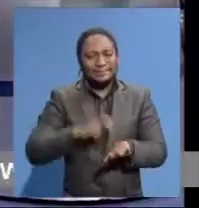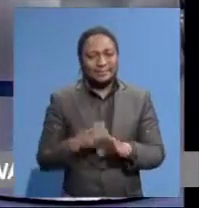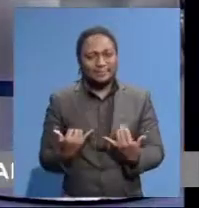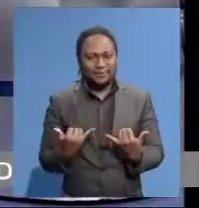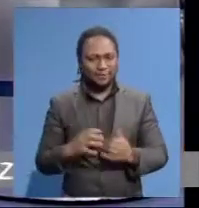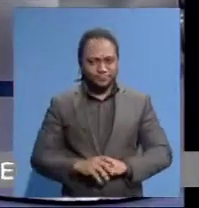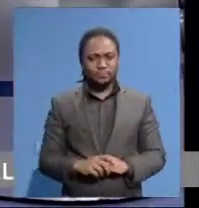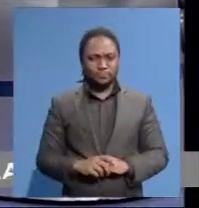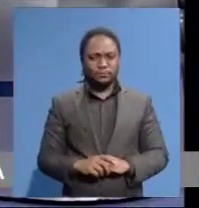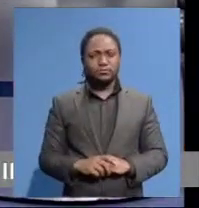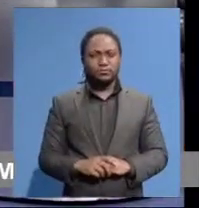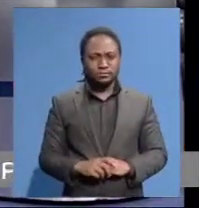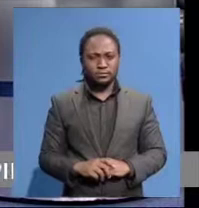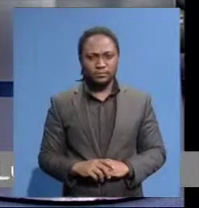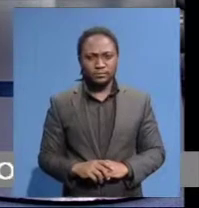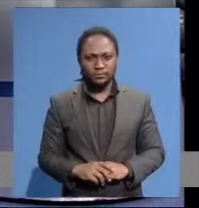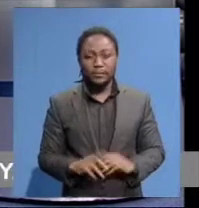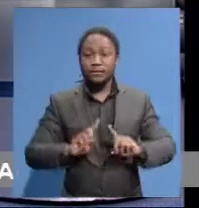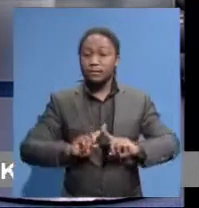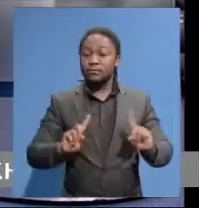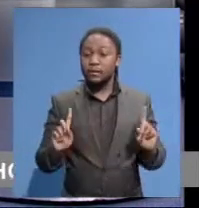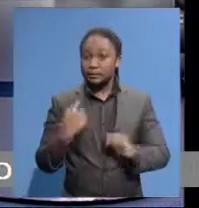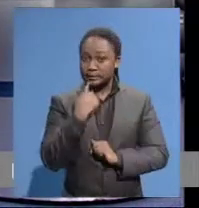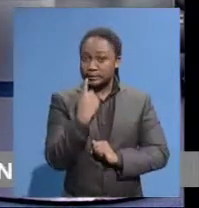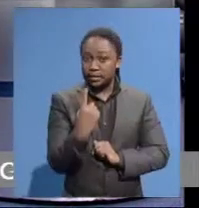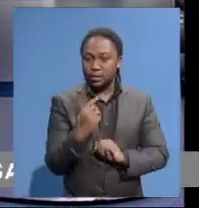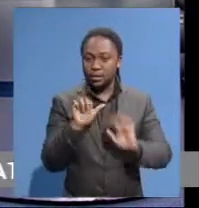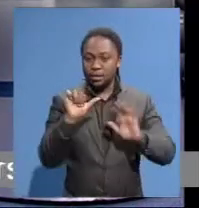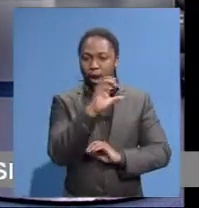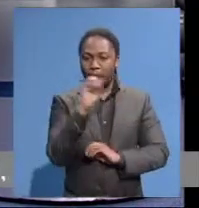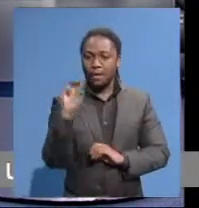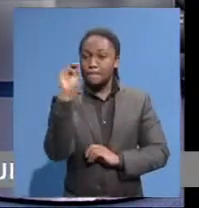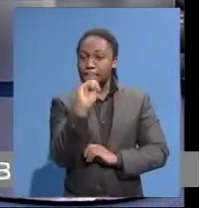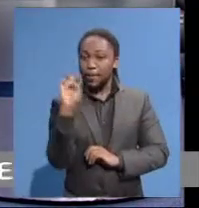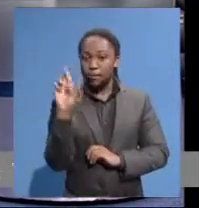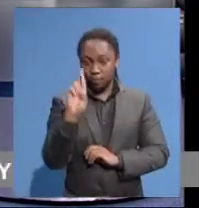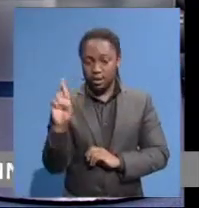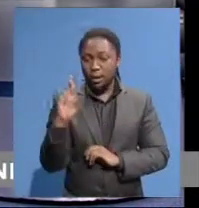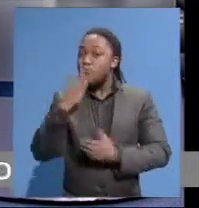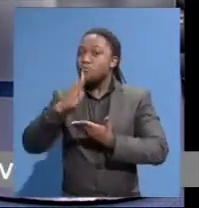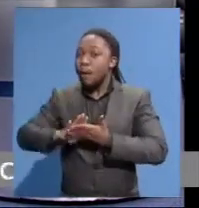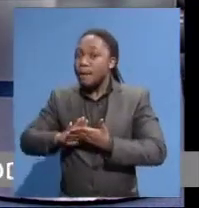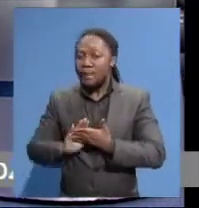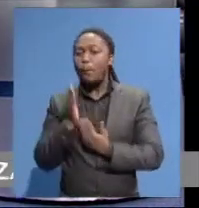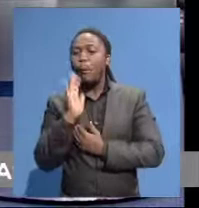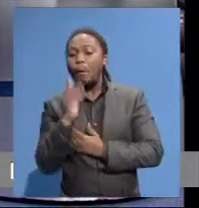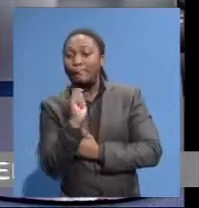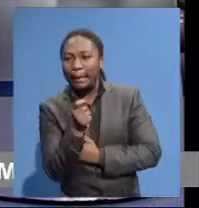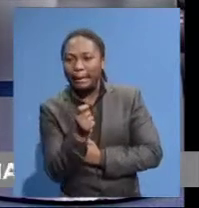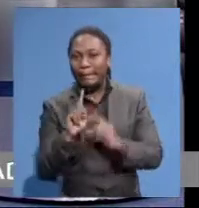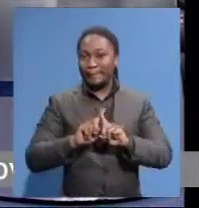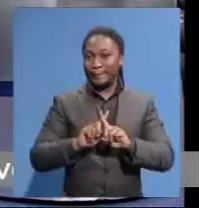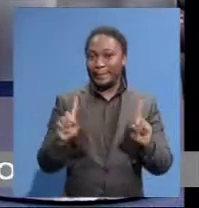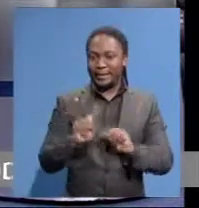that a message you want to get out there right now? Because you're saying there's about 600 million that's promised. Yes. But as it stands,